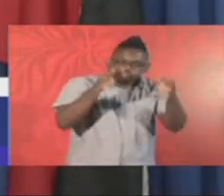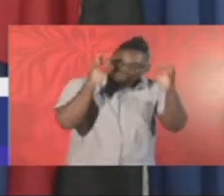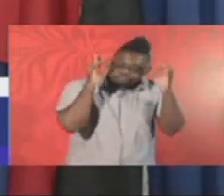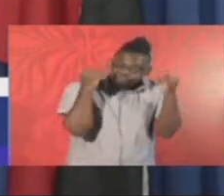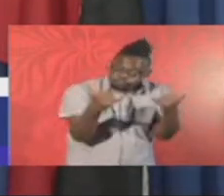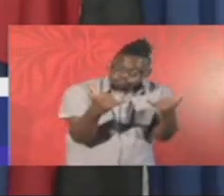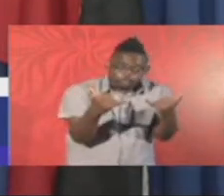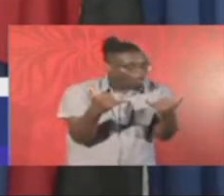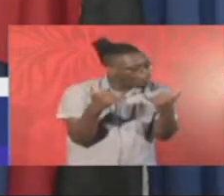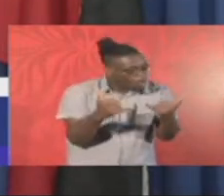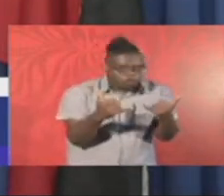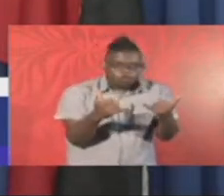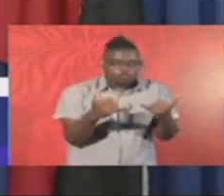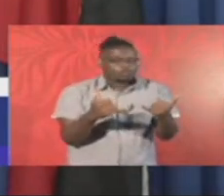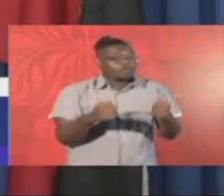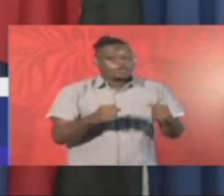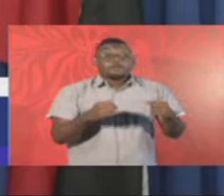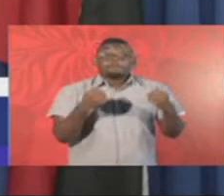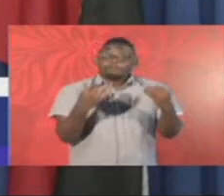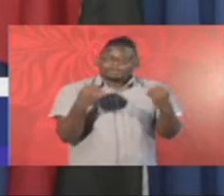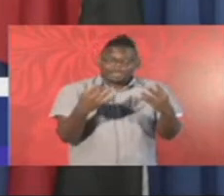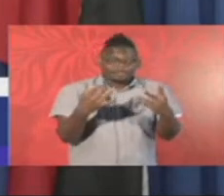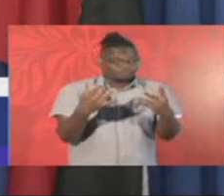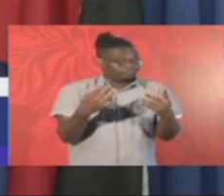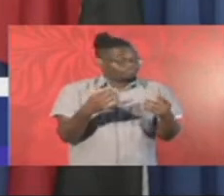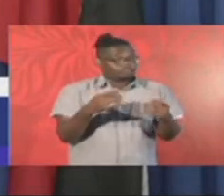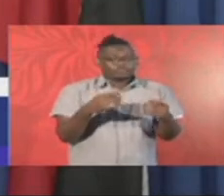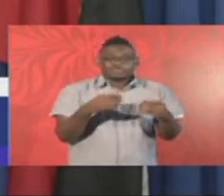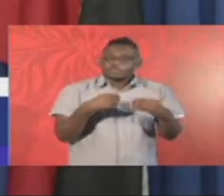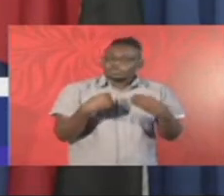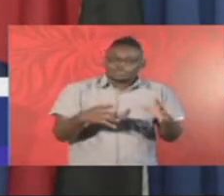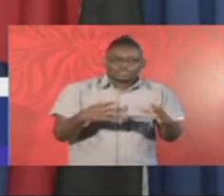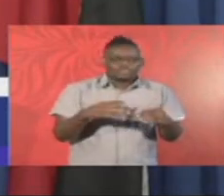come. And if we run out of that, we have access to more.